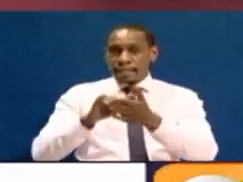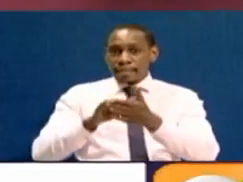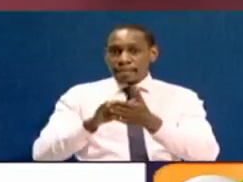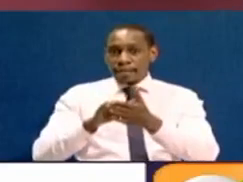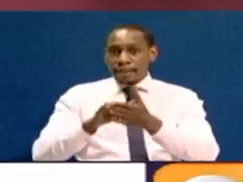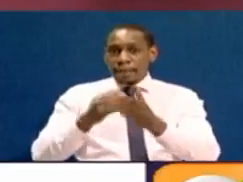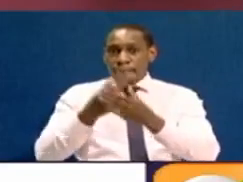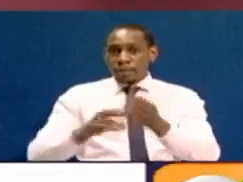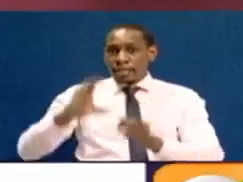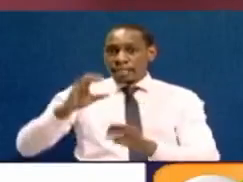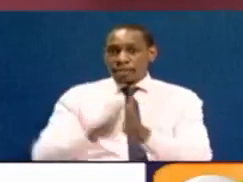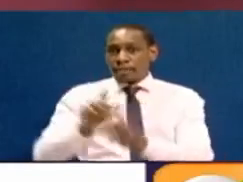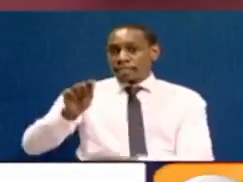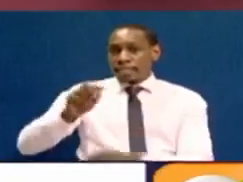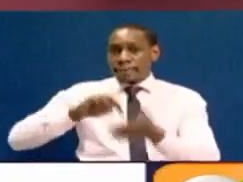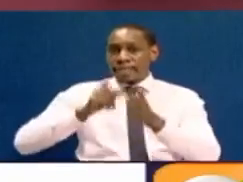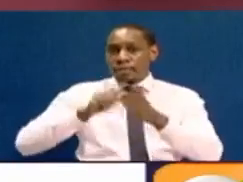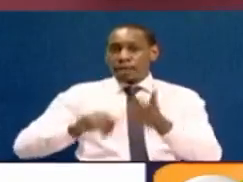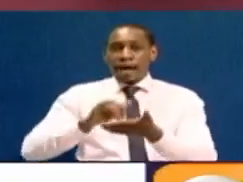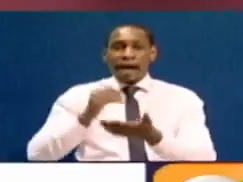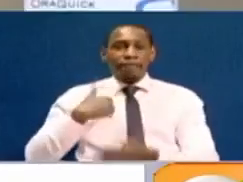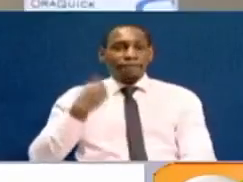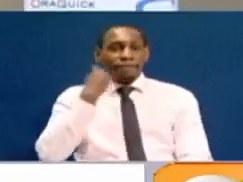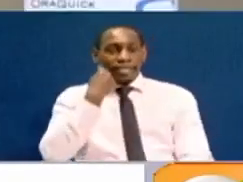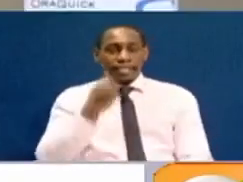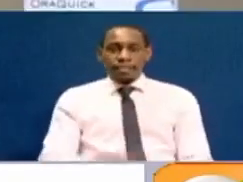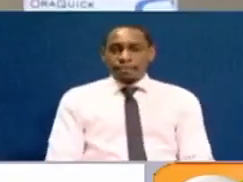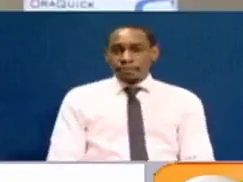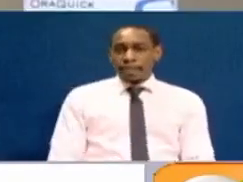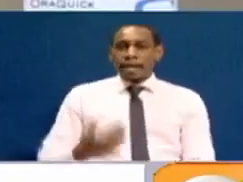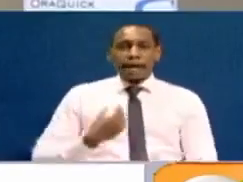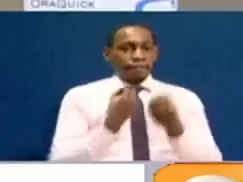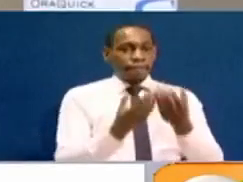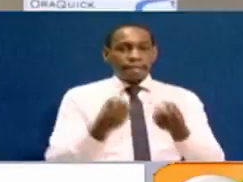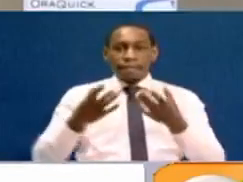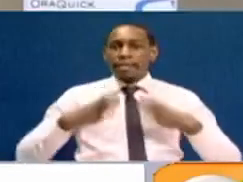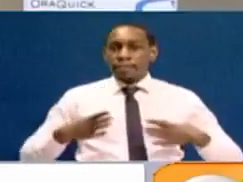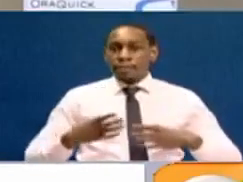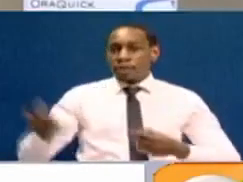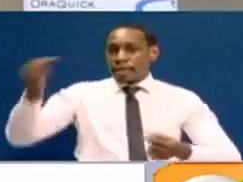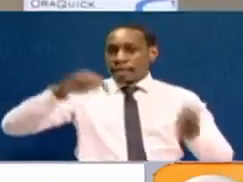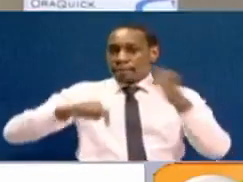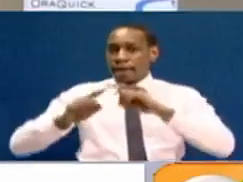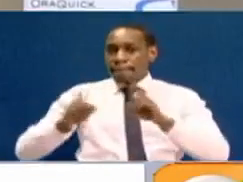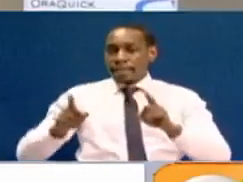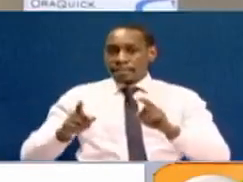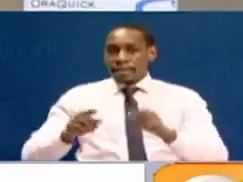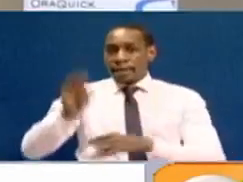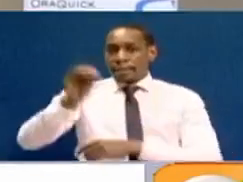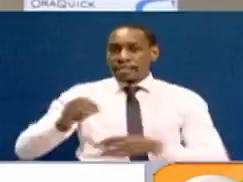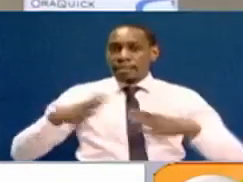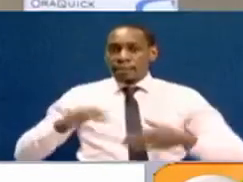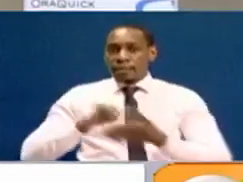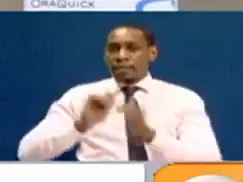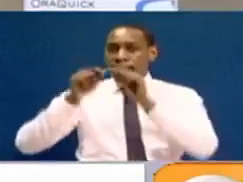both letter C and T means positive. We have many people coming in, but you find the percentage of the people who will